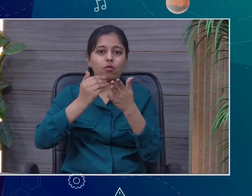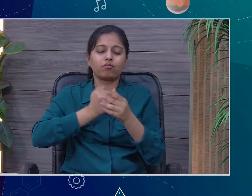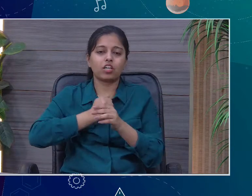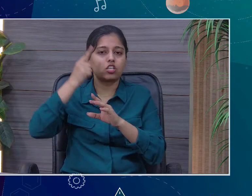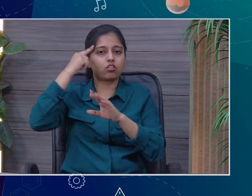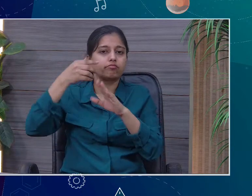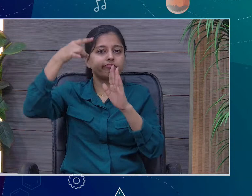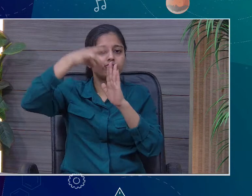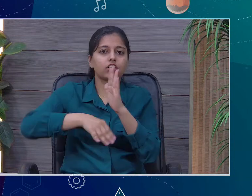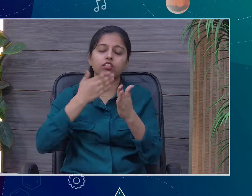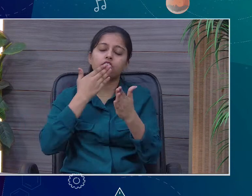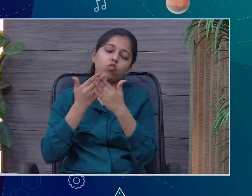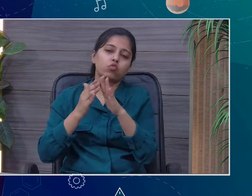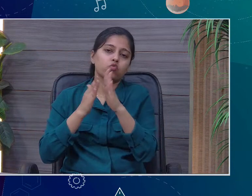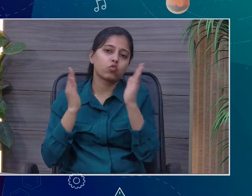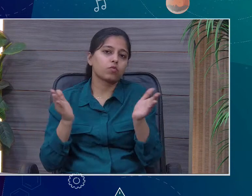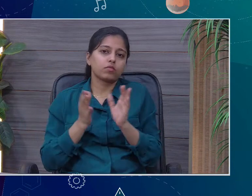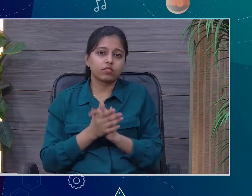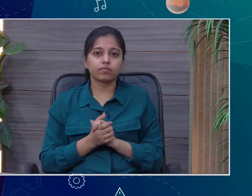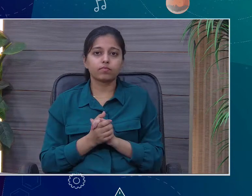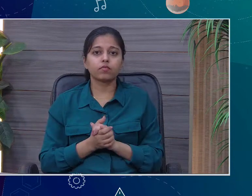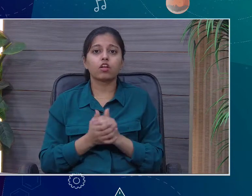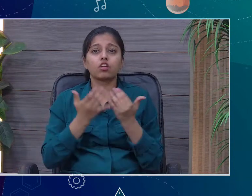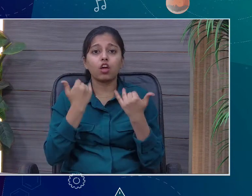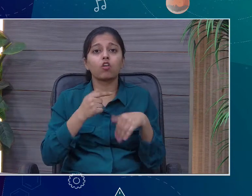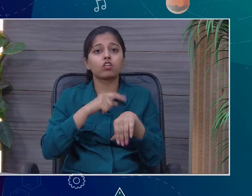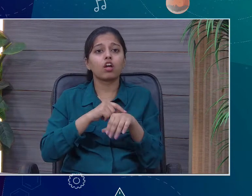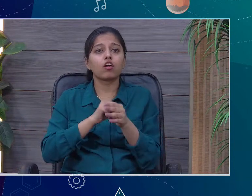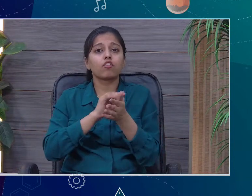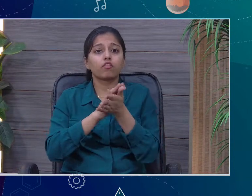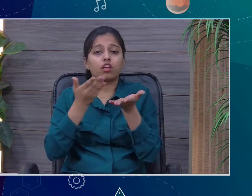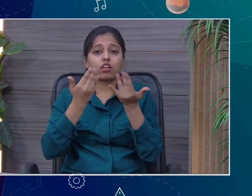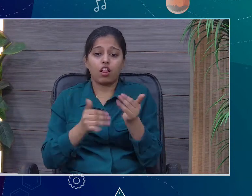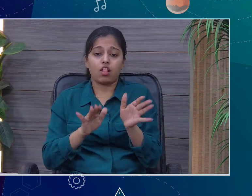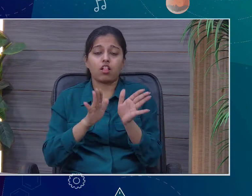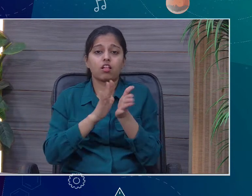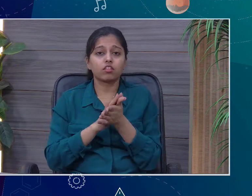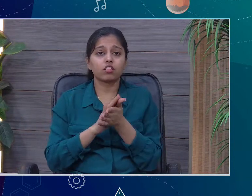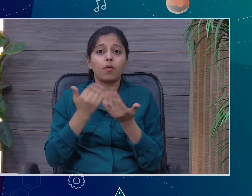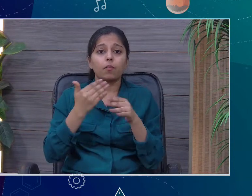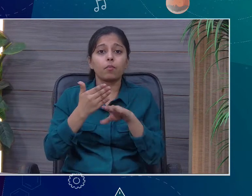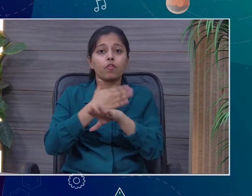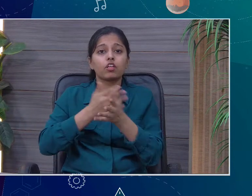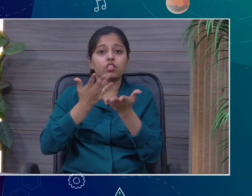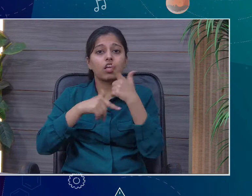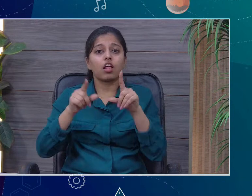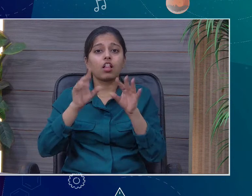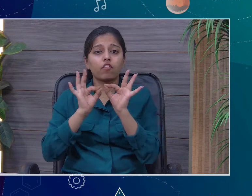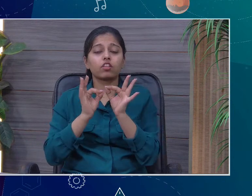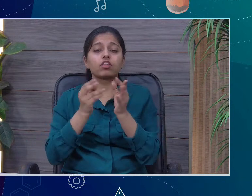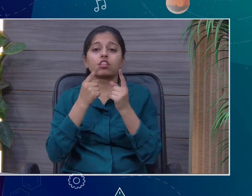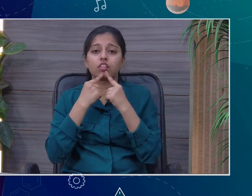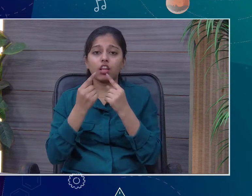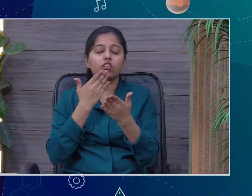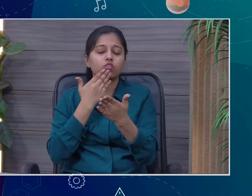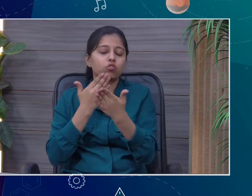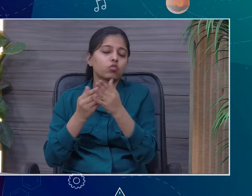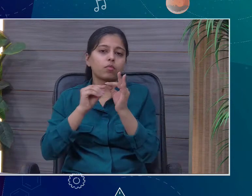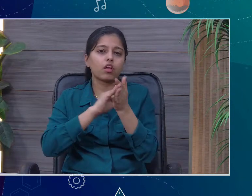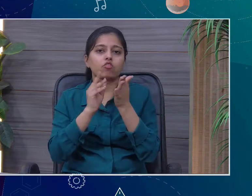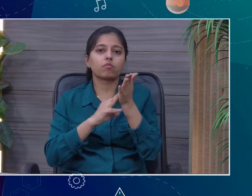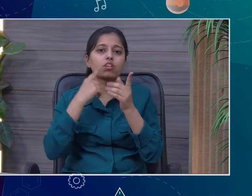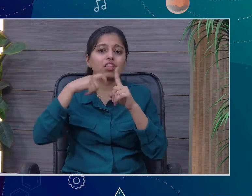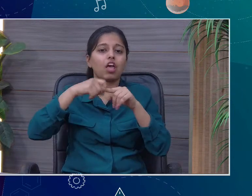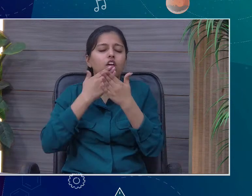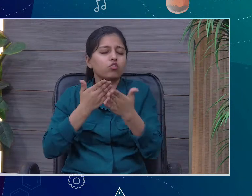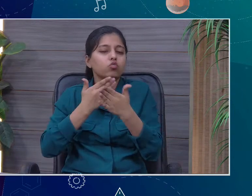ma'am. Thank you. And it's time for me to wrap up this session, but let me thank our sign language interpreter, Bhumika. Thank you so very much